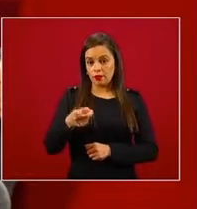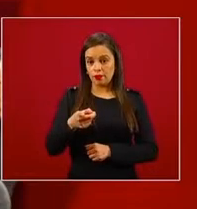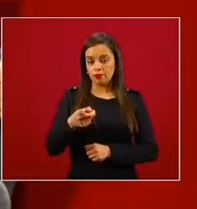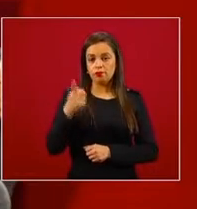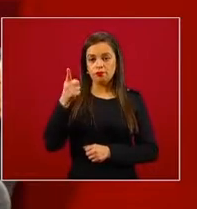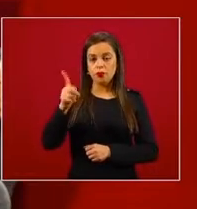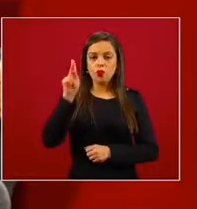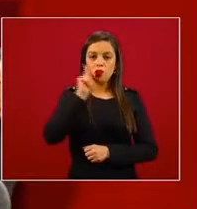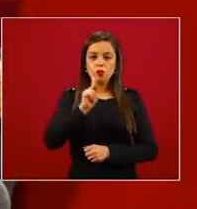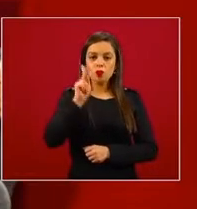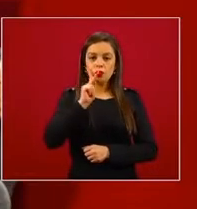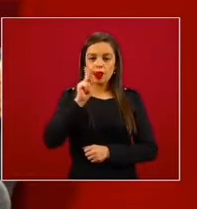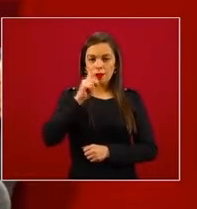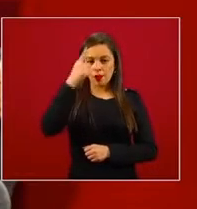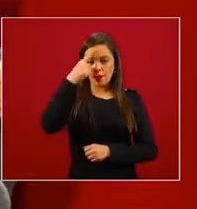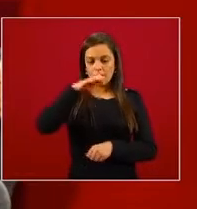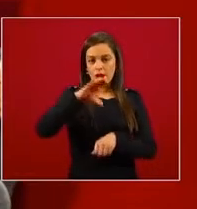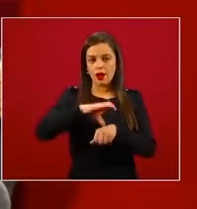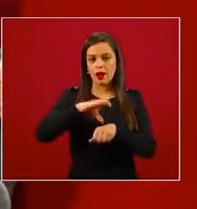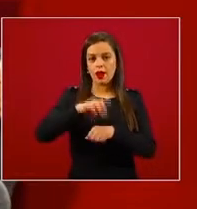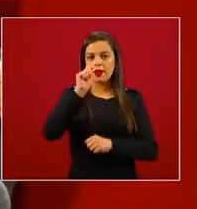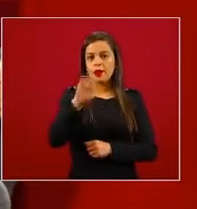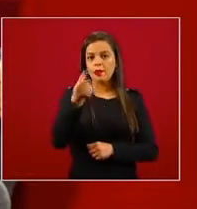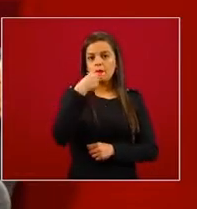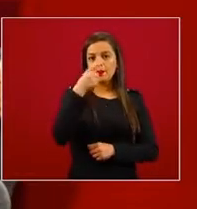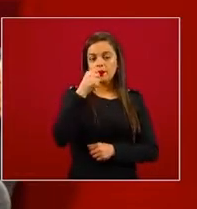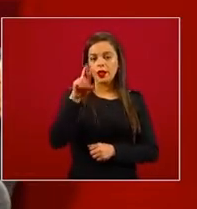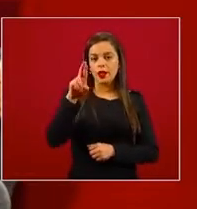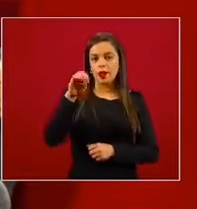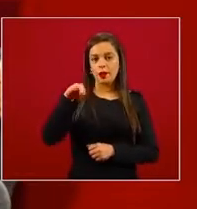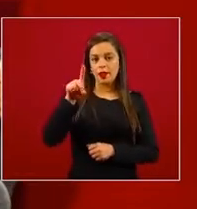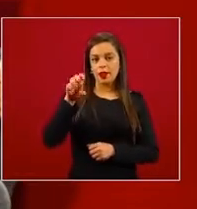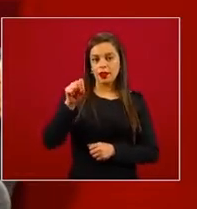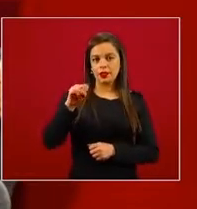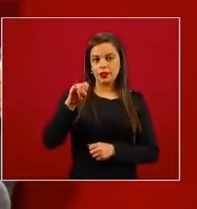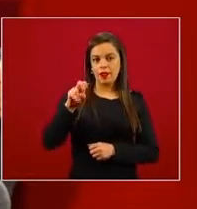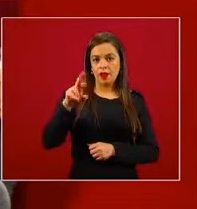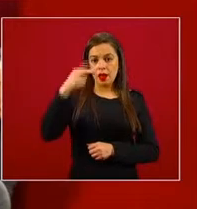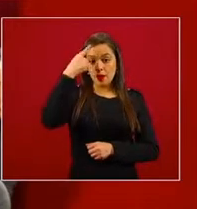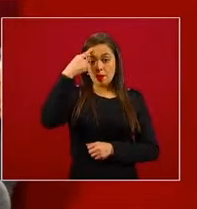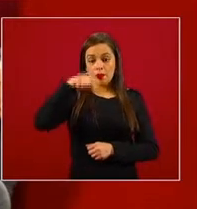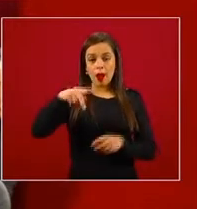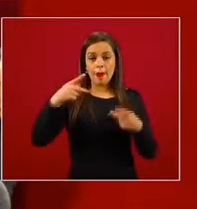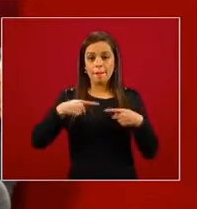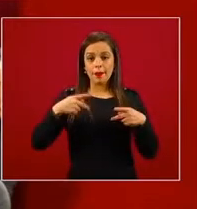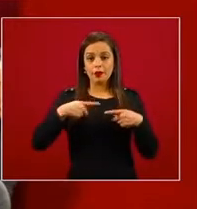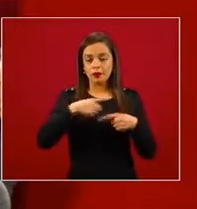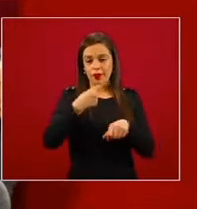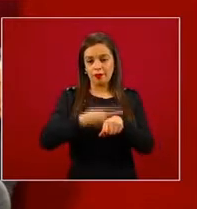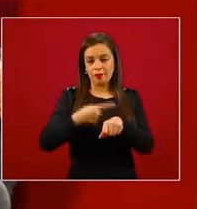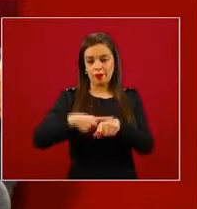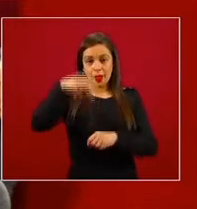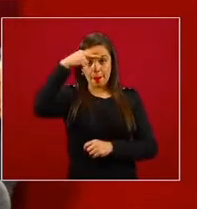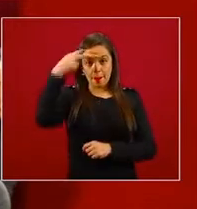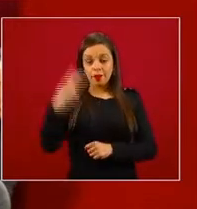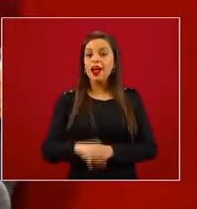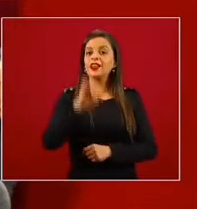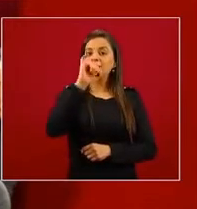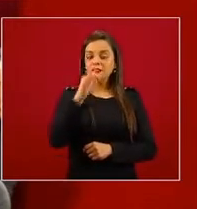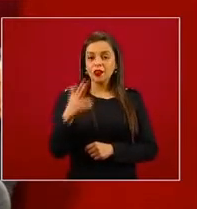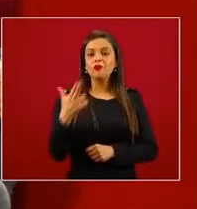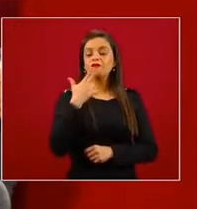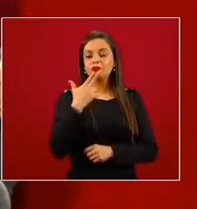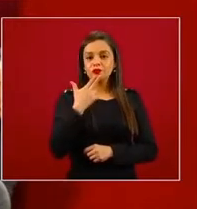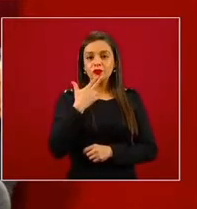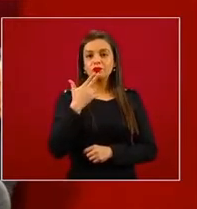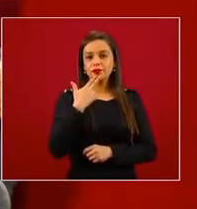that just a little while ago was talking about remdesivir and clinical trials, and he was talking about how this has been